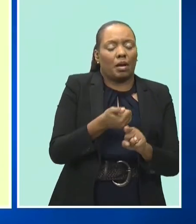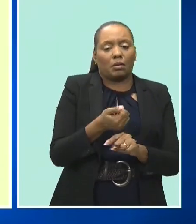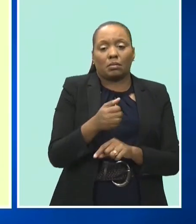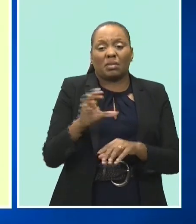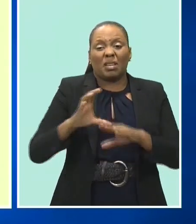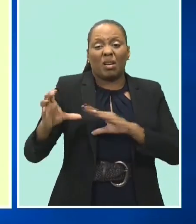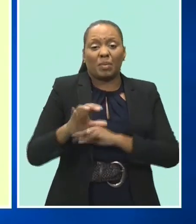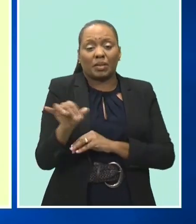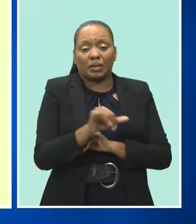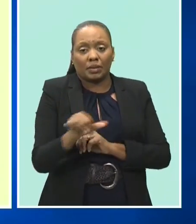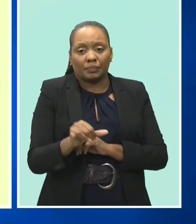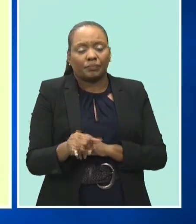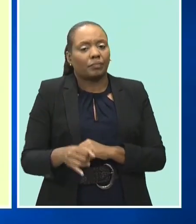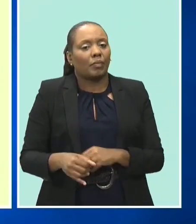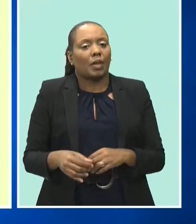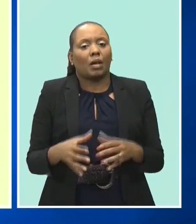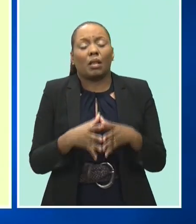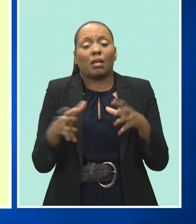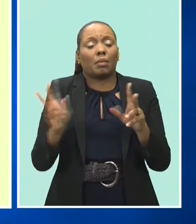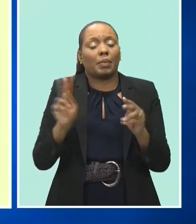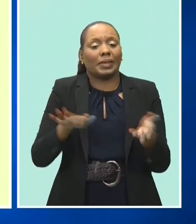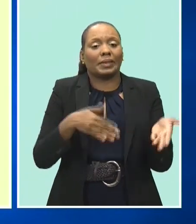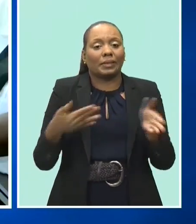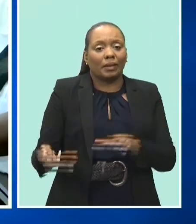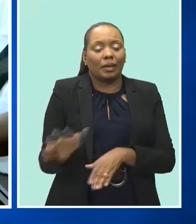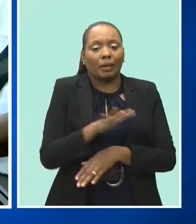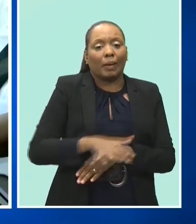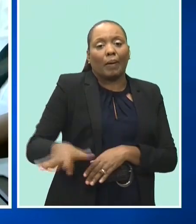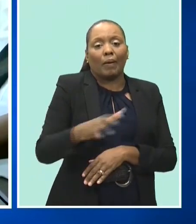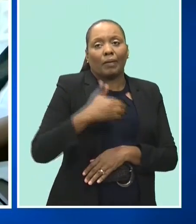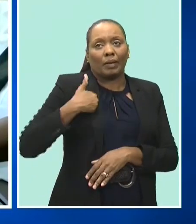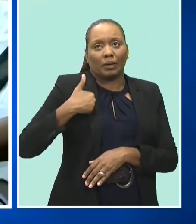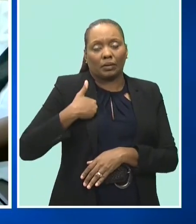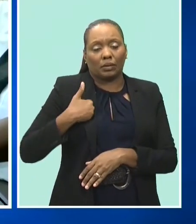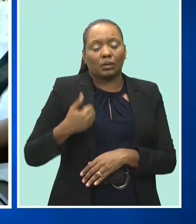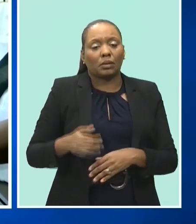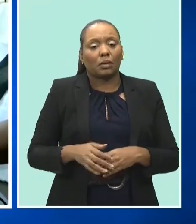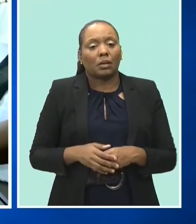unprecedented rate of deaths. This is a major crisis for us in Canada. A number of law